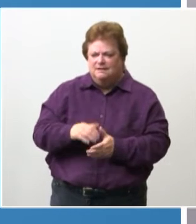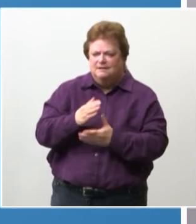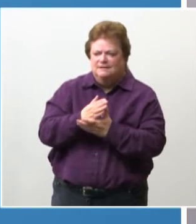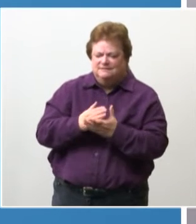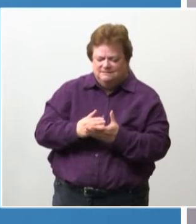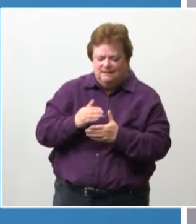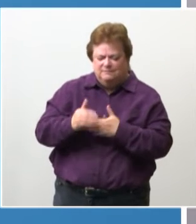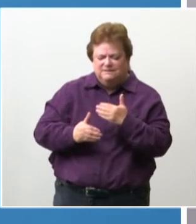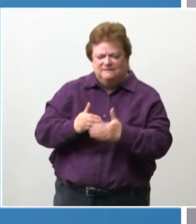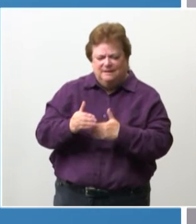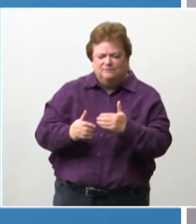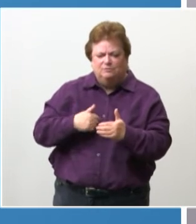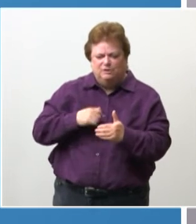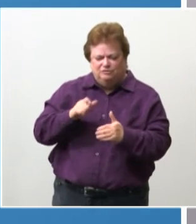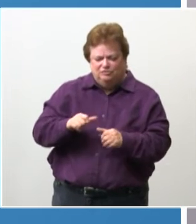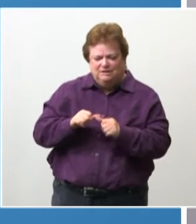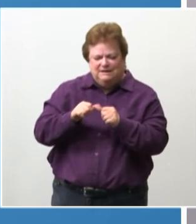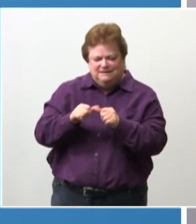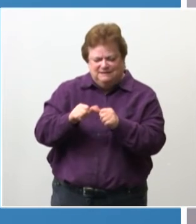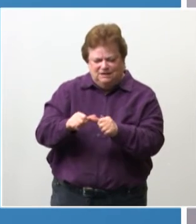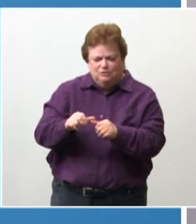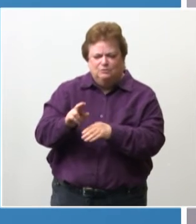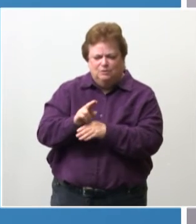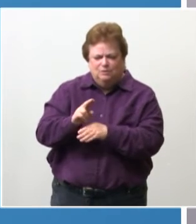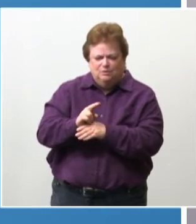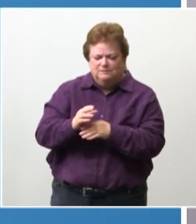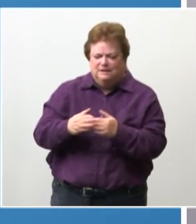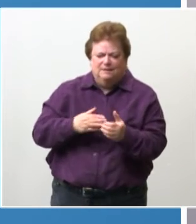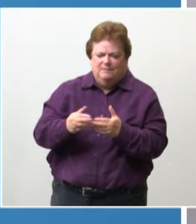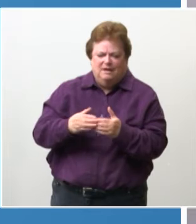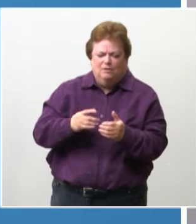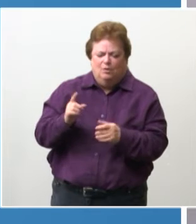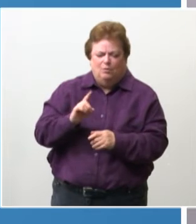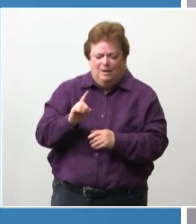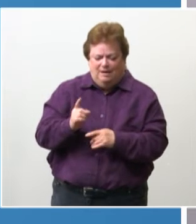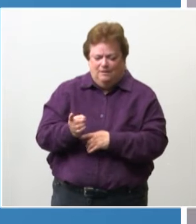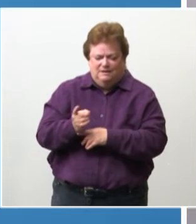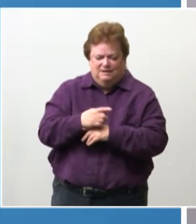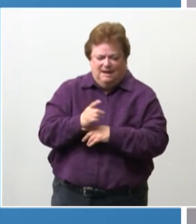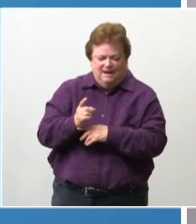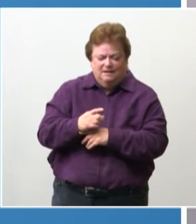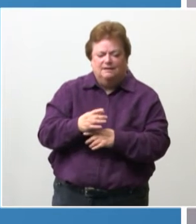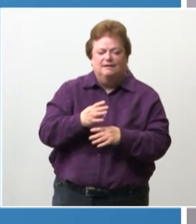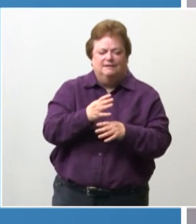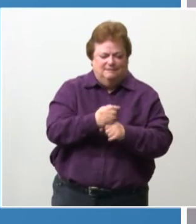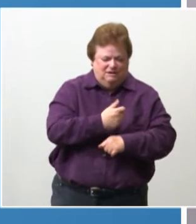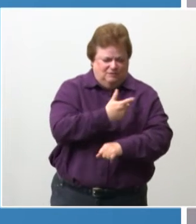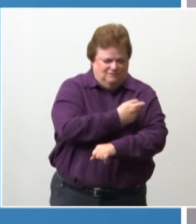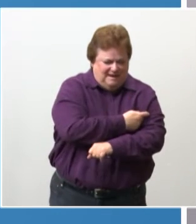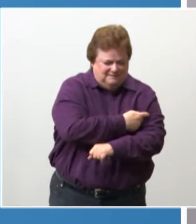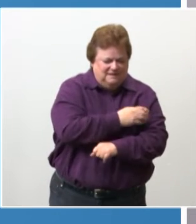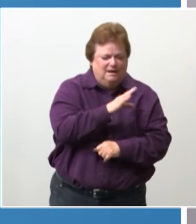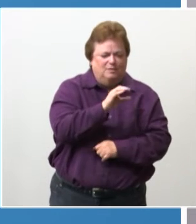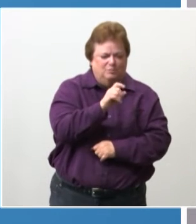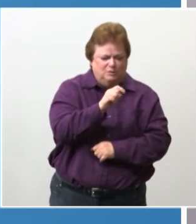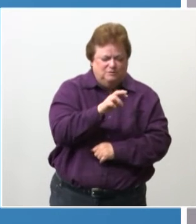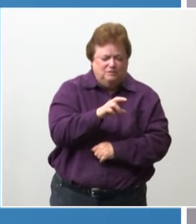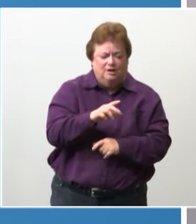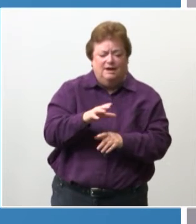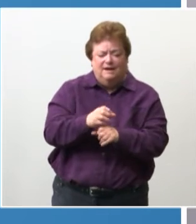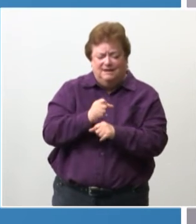steps we should all continue to take regardless of the color of the wrist dial. Get vaccinated and boosted. Get tested if you